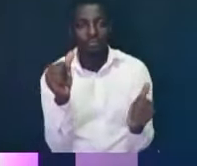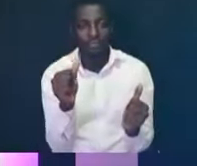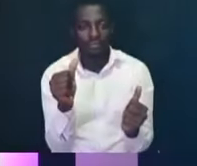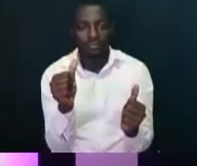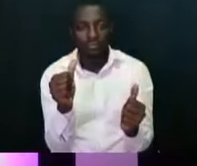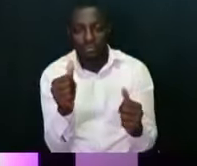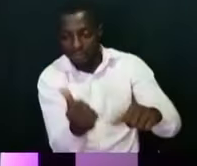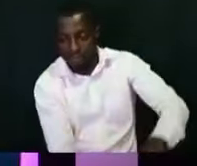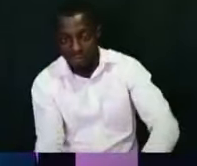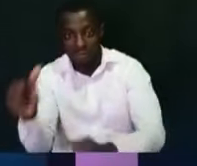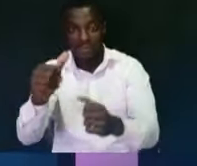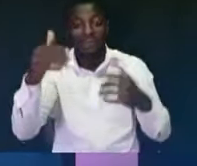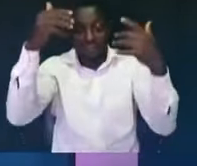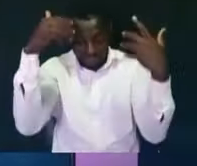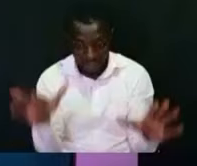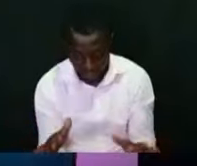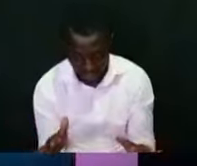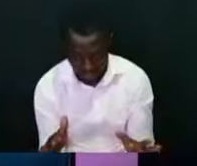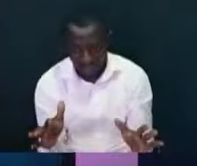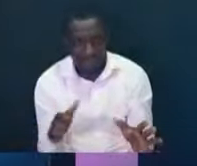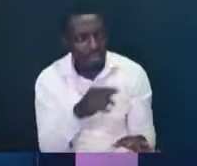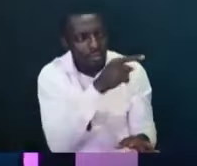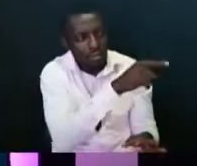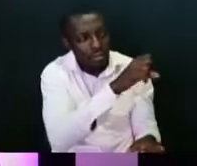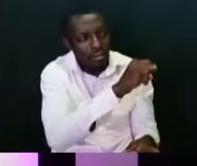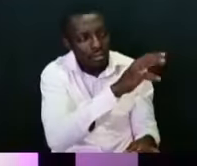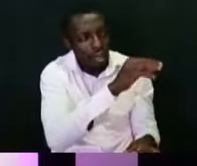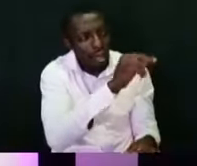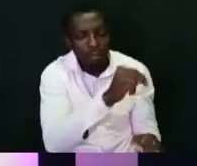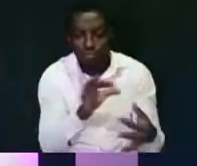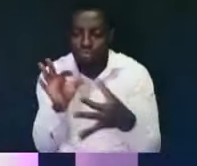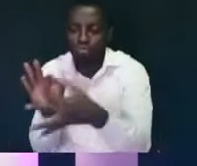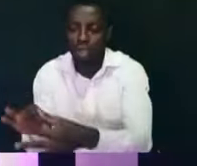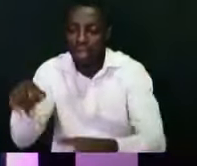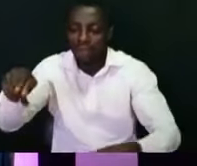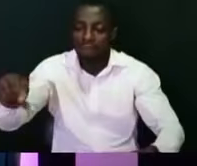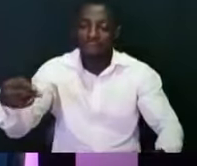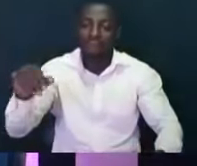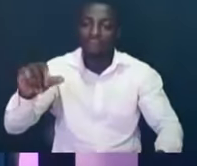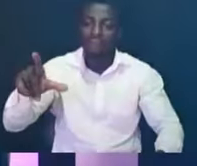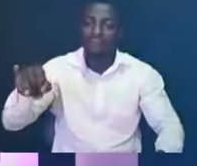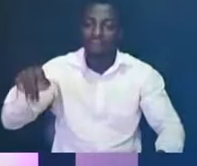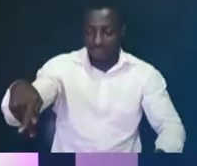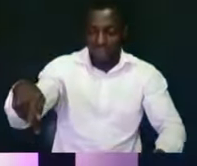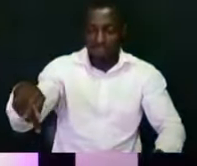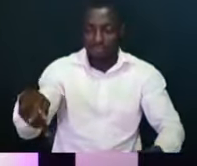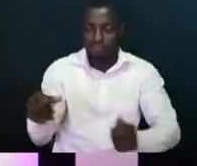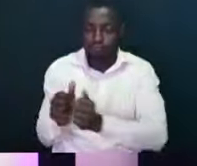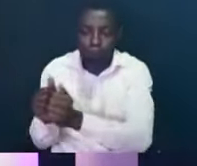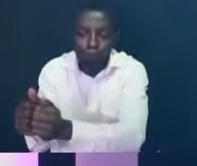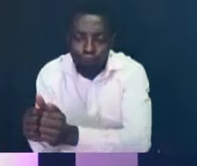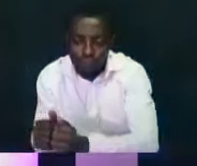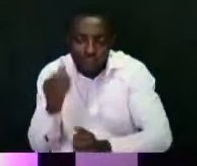followed Philip everywhere the word is that astonished by the Great Signs and miracles